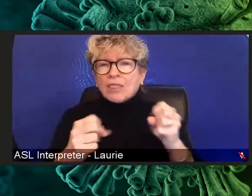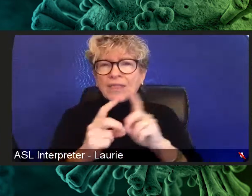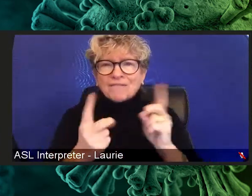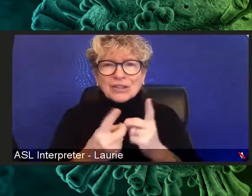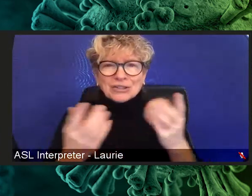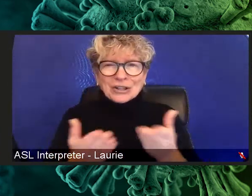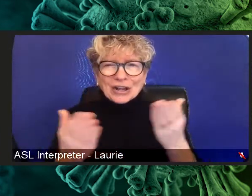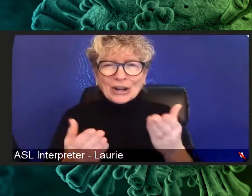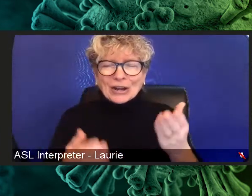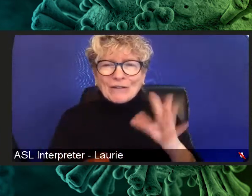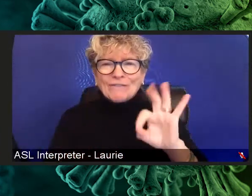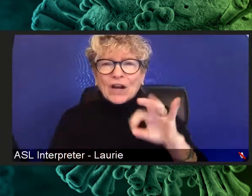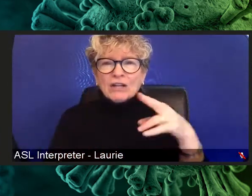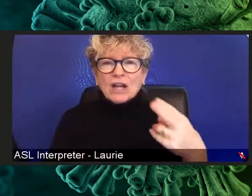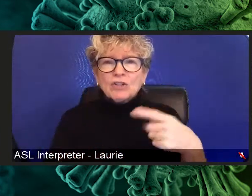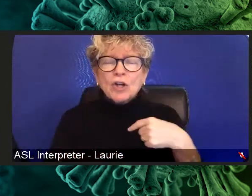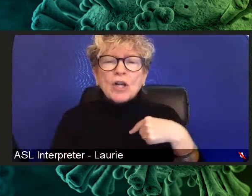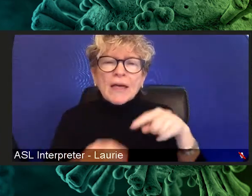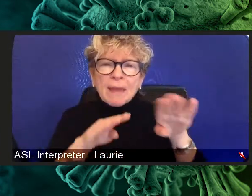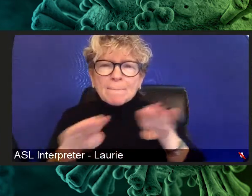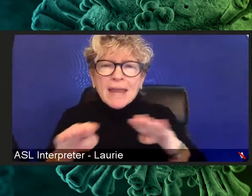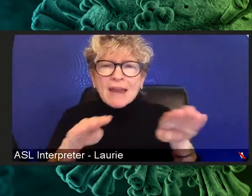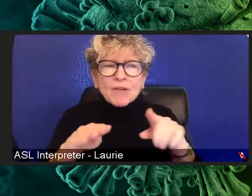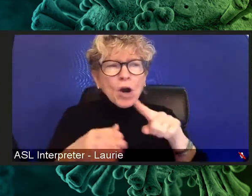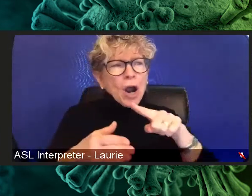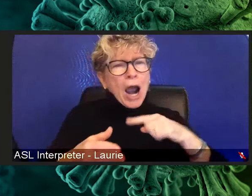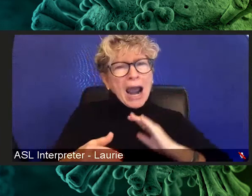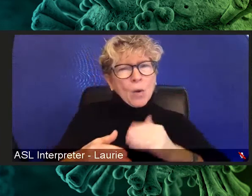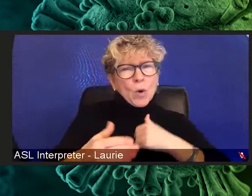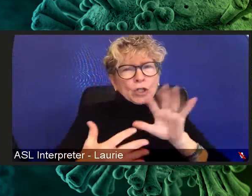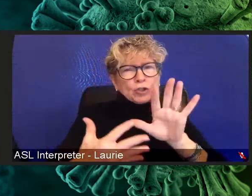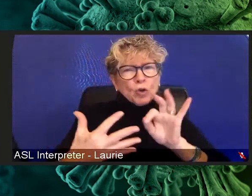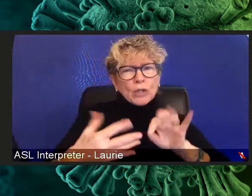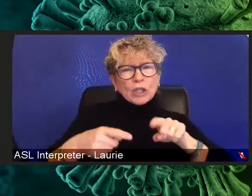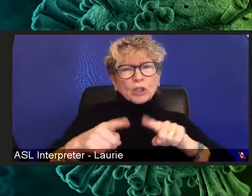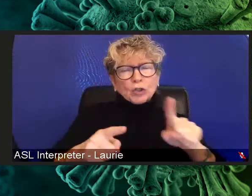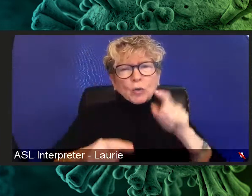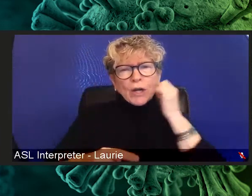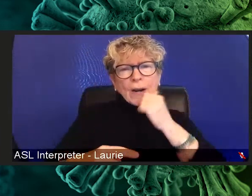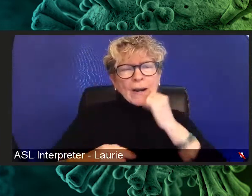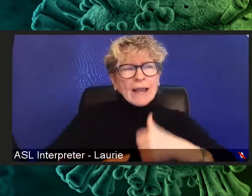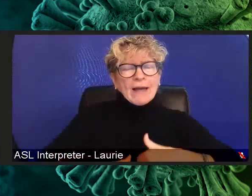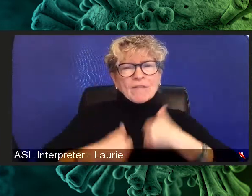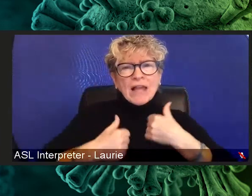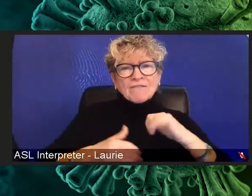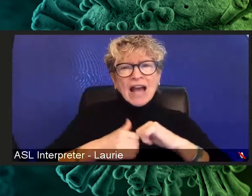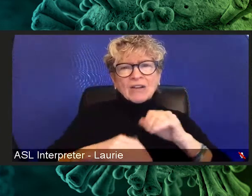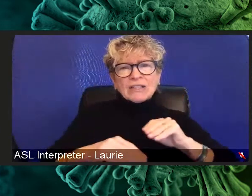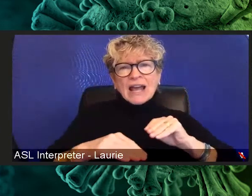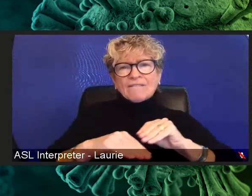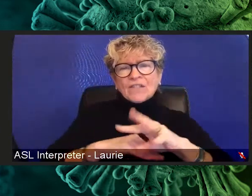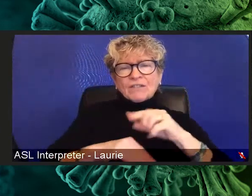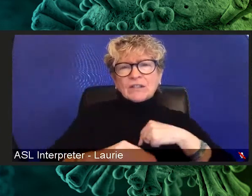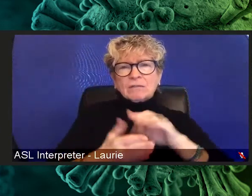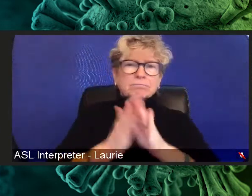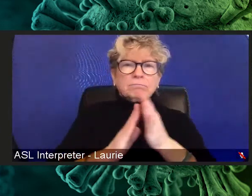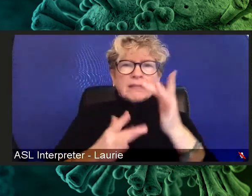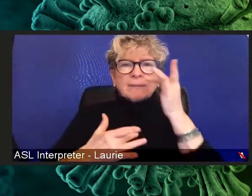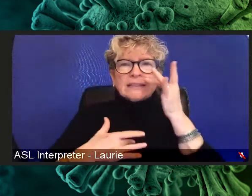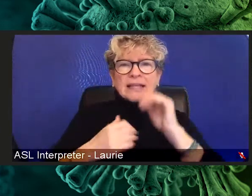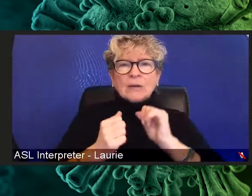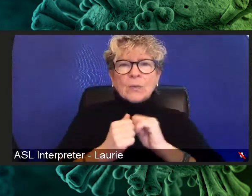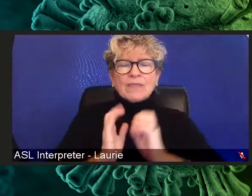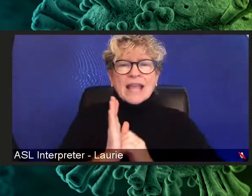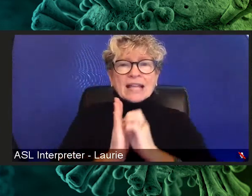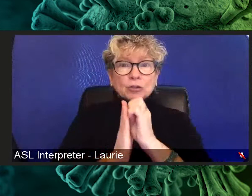the behavioral factors and the lifestyle choices we make that influence our ability to get cancer. Really, really important. Fourth